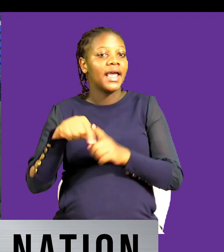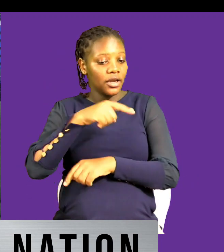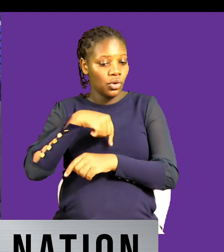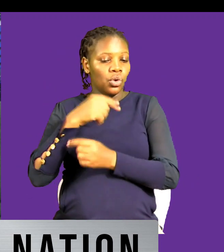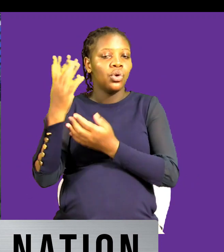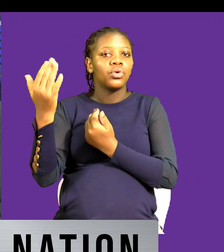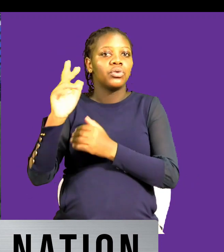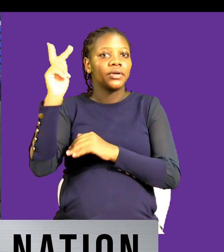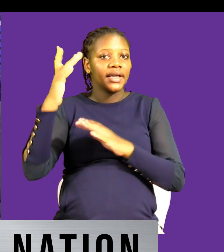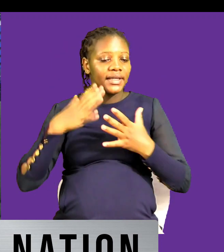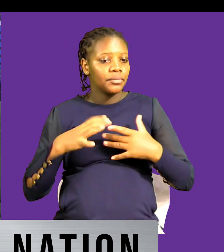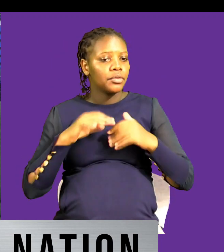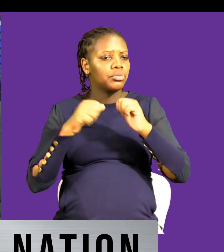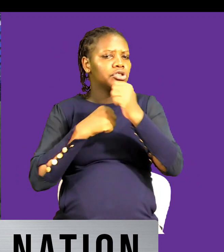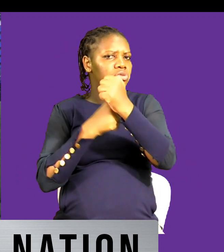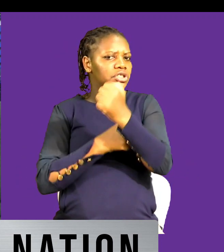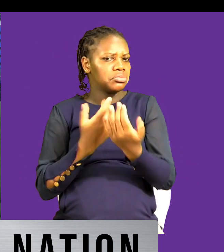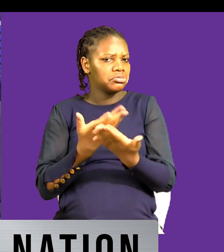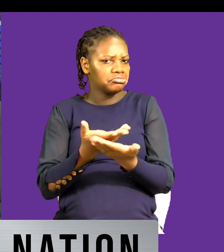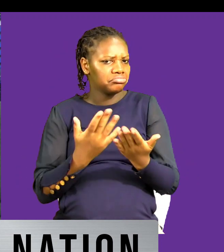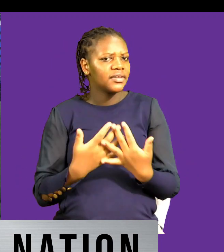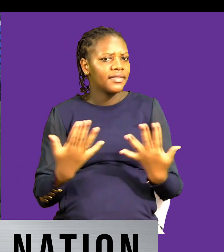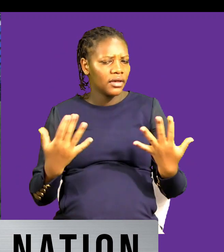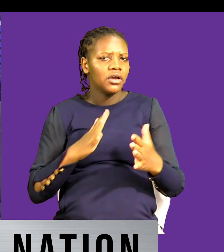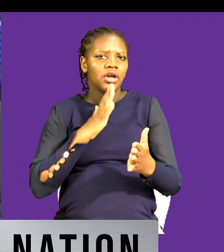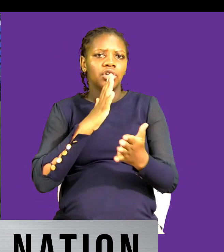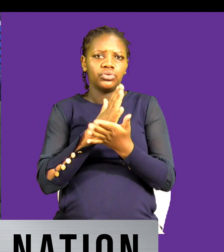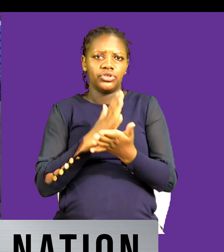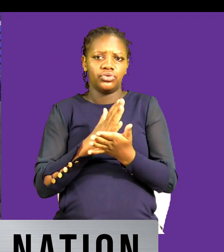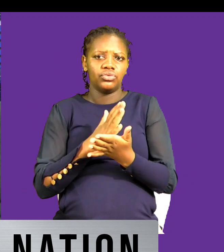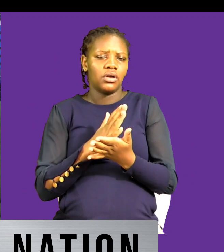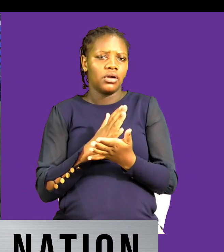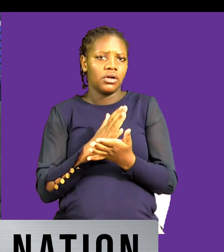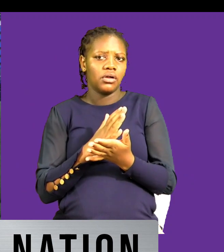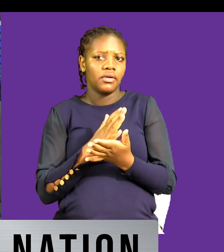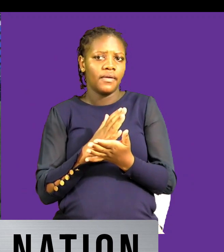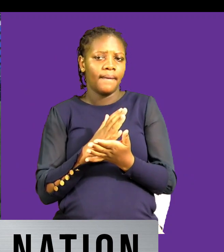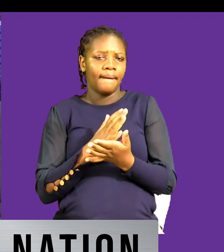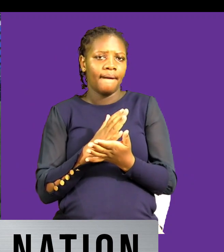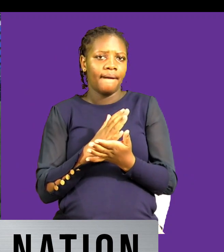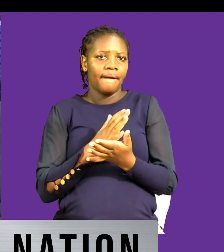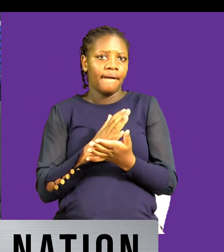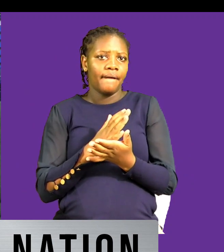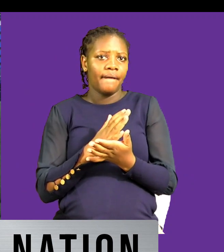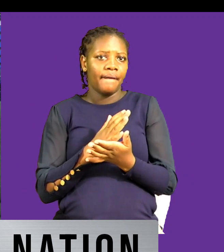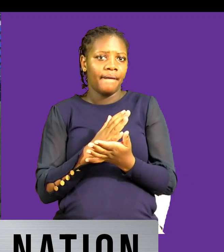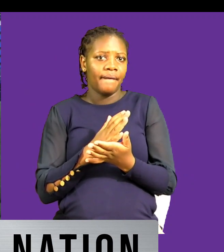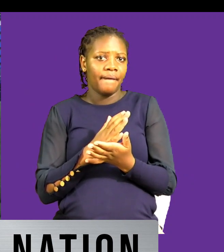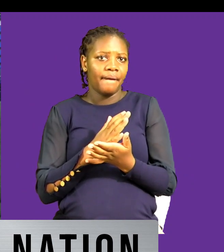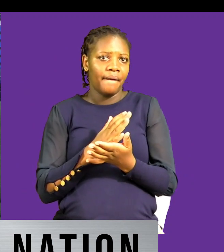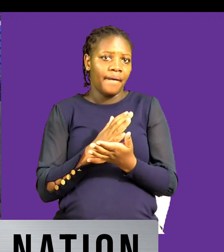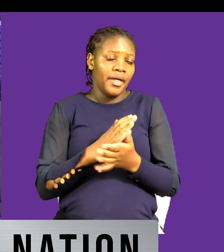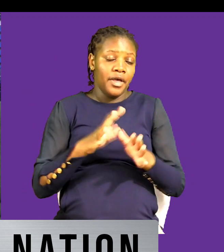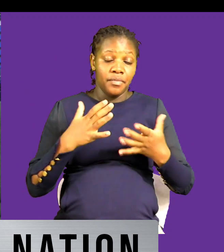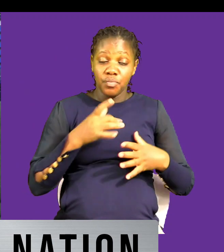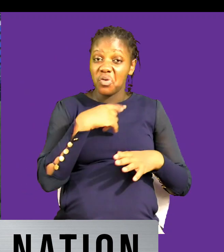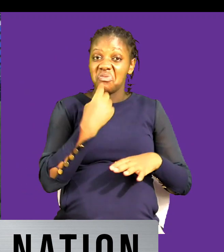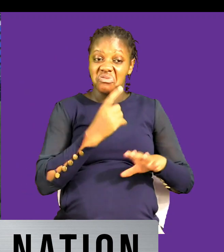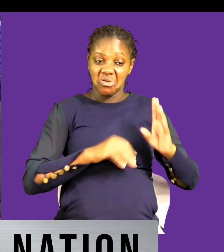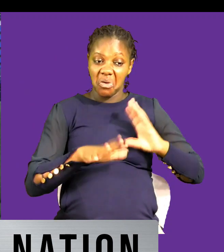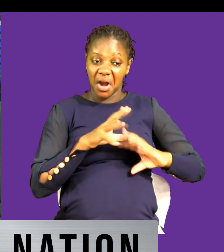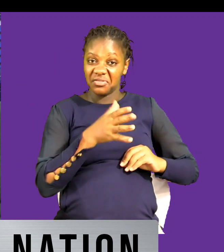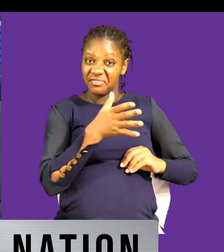can support some of these things to ensure that we don't allow people who have got proceeds from corruption to go and